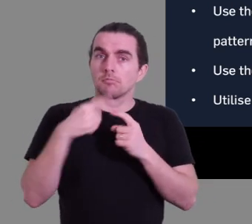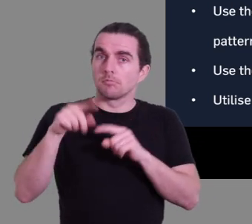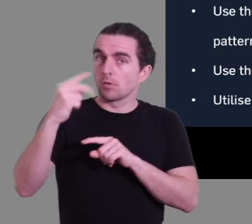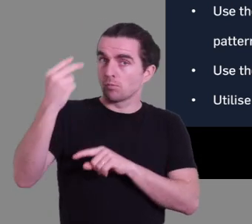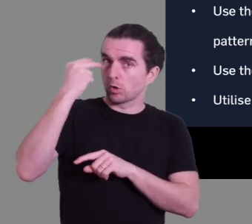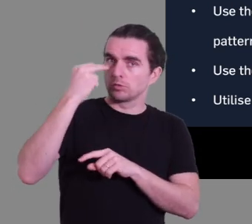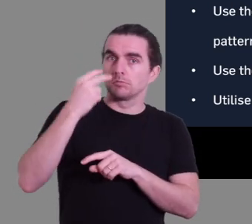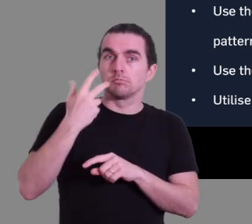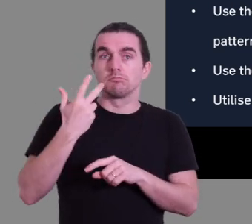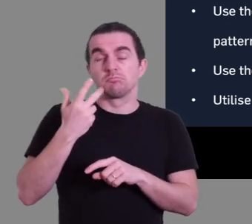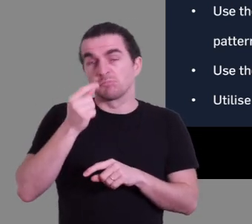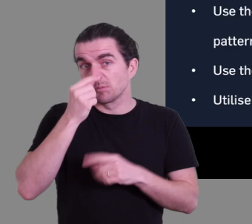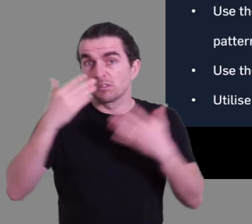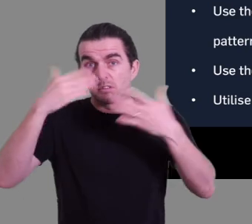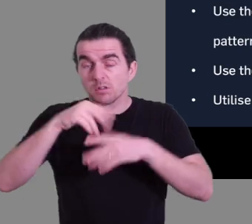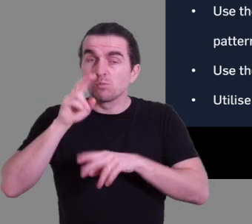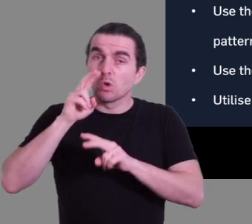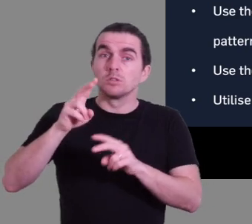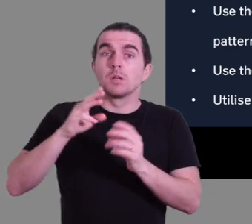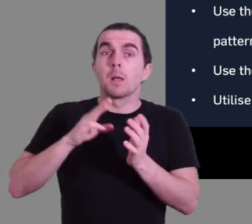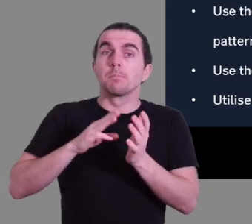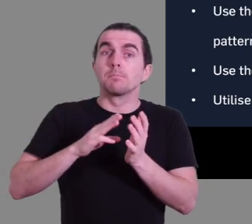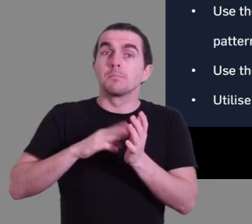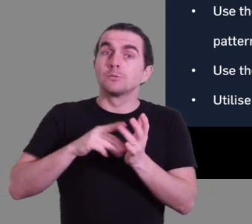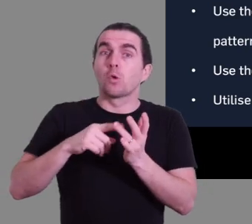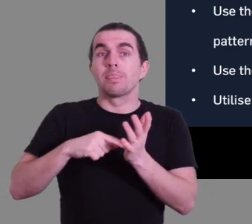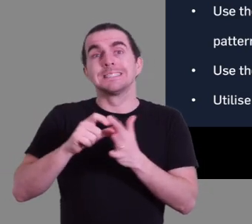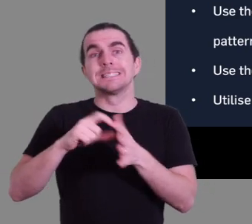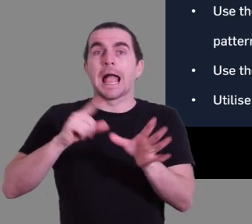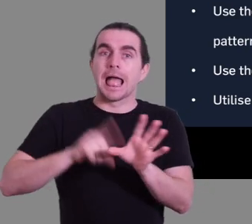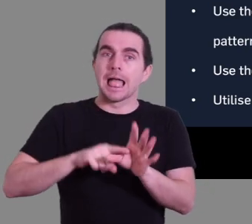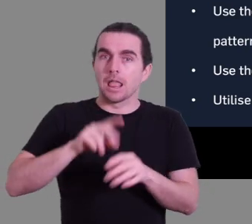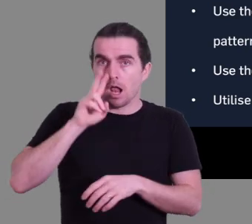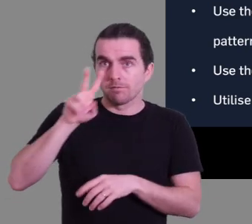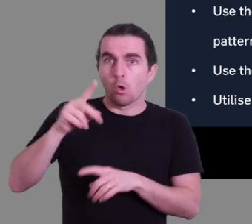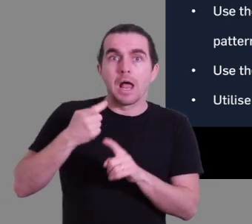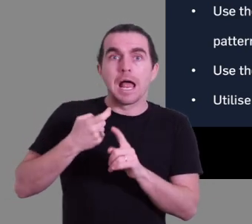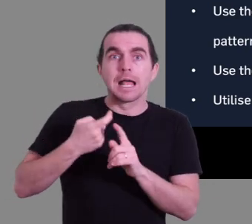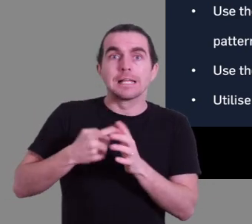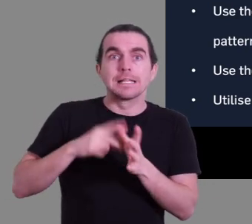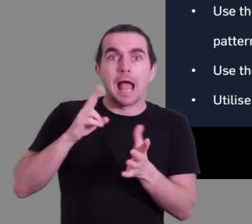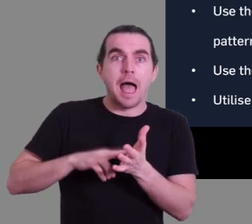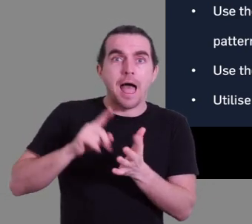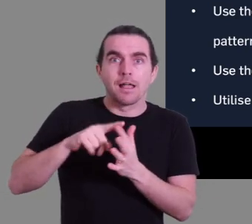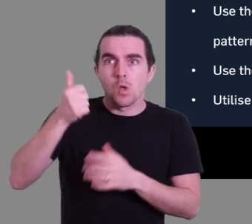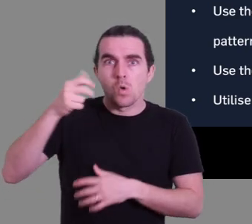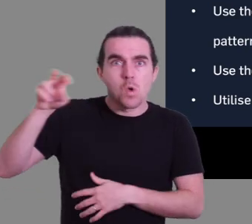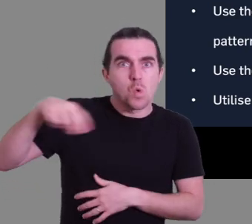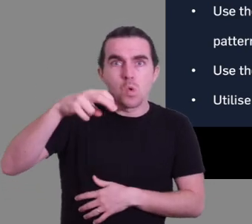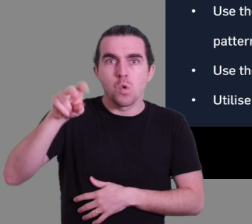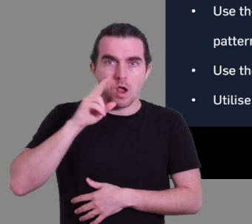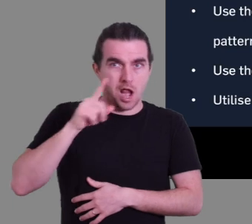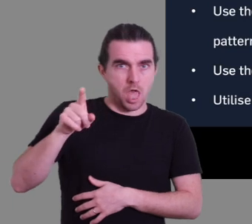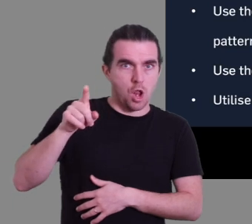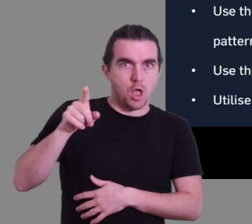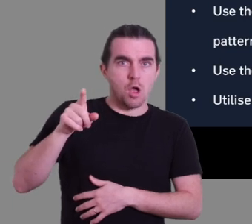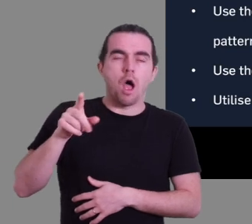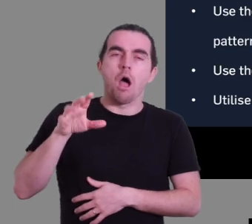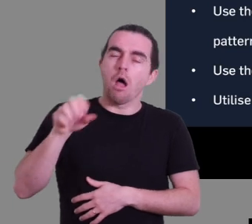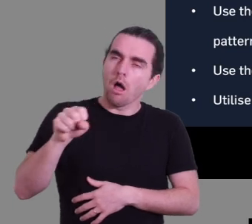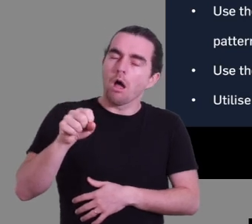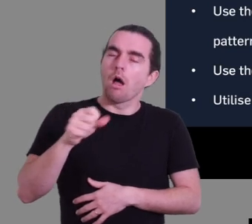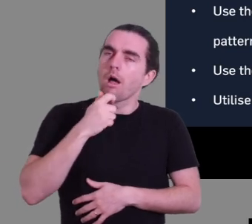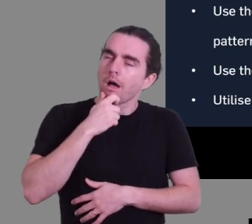say, anybody watching, match of the day last night, you see what Harry Kane did? No, I saw him peel off blind side and